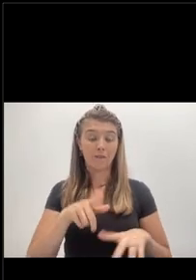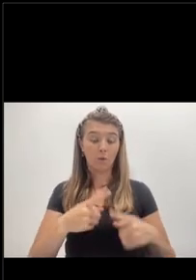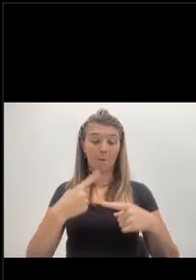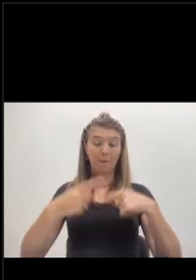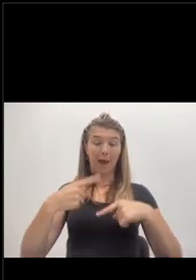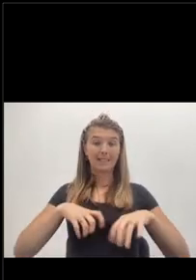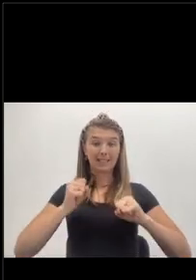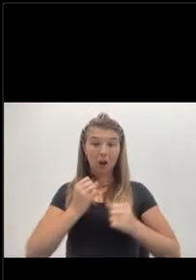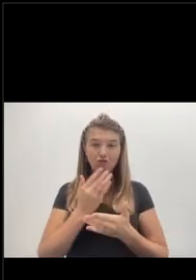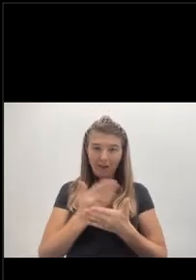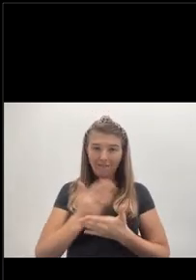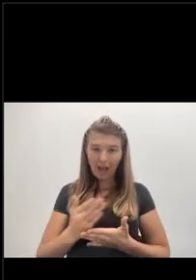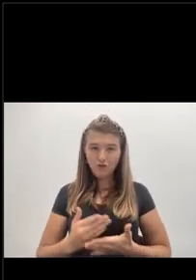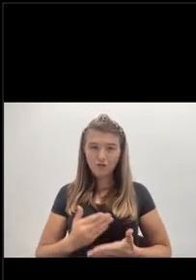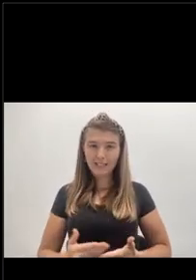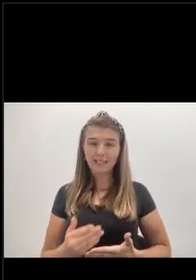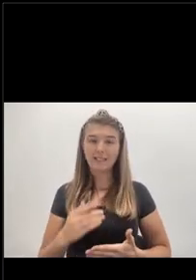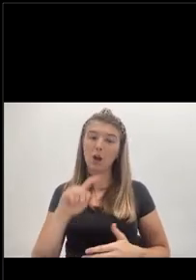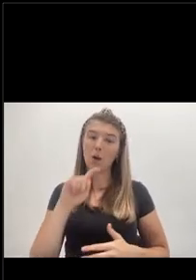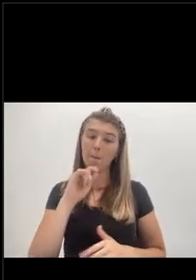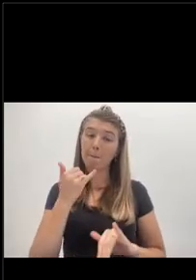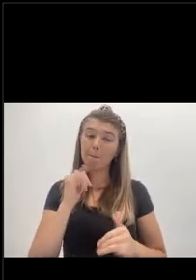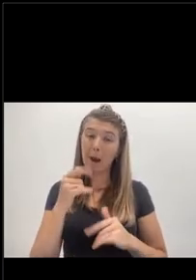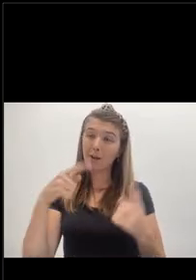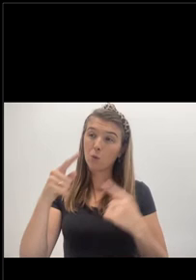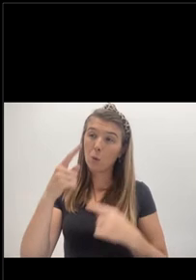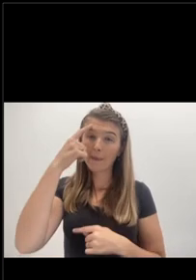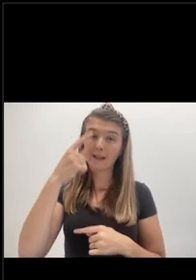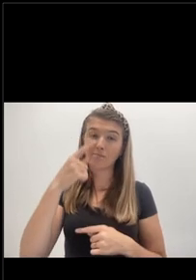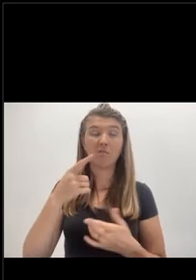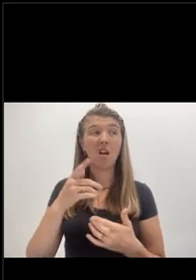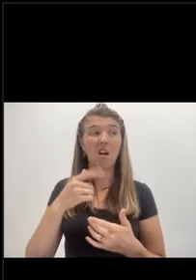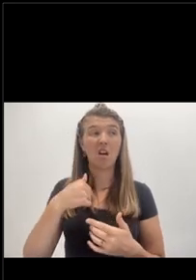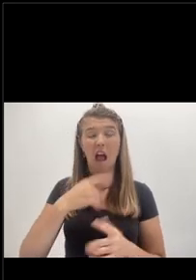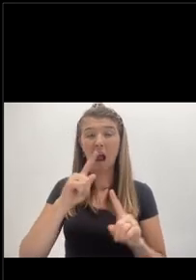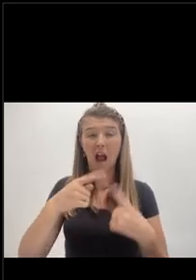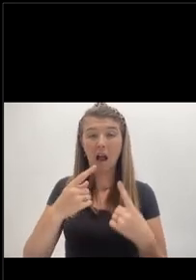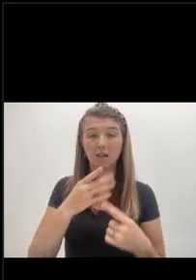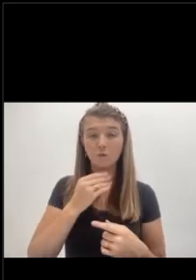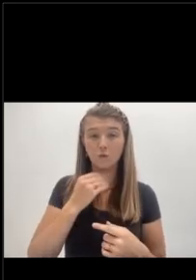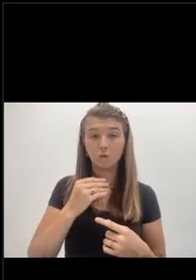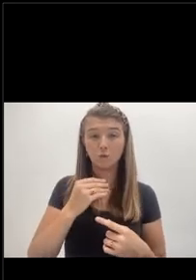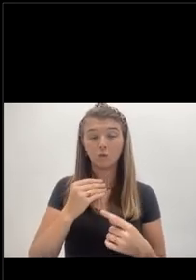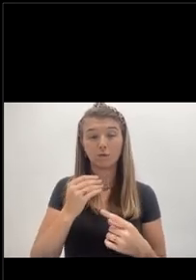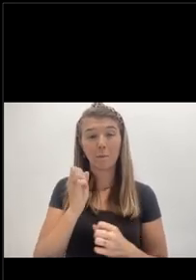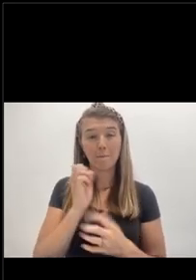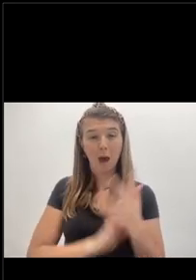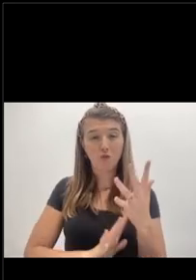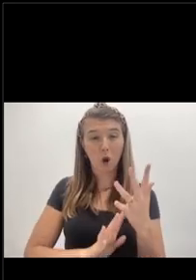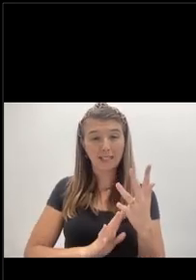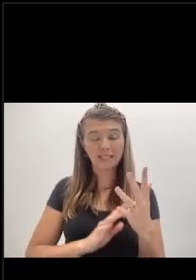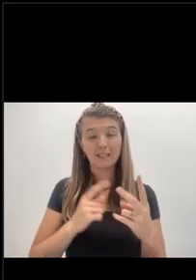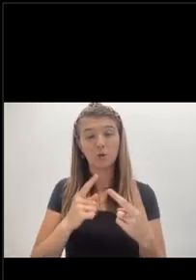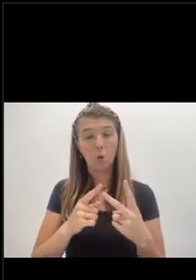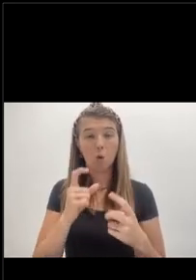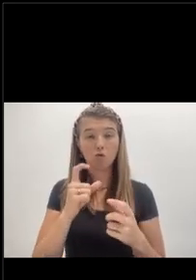might also think about not using the pyrolysis oil such like as crude oil, but you can also just directly